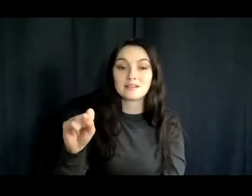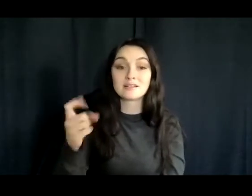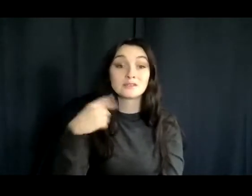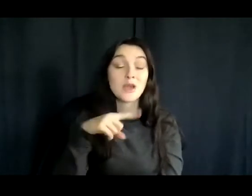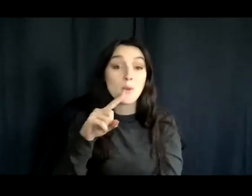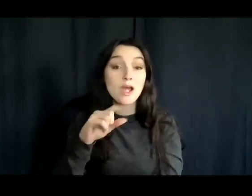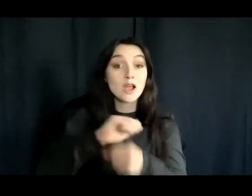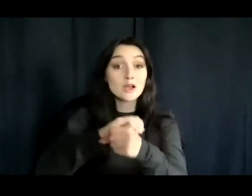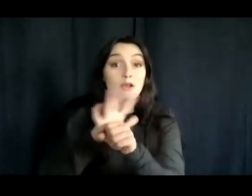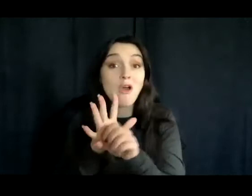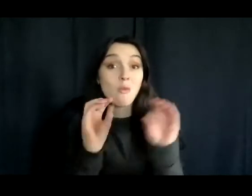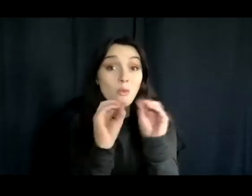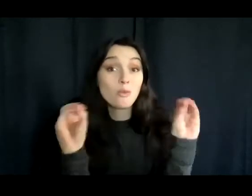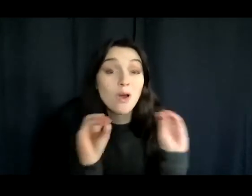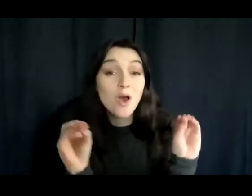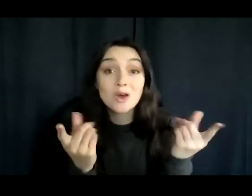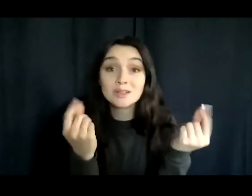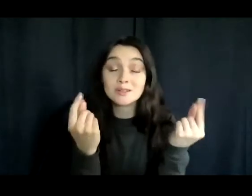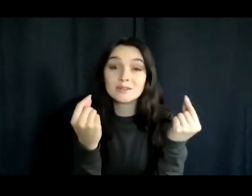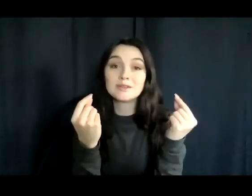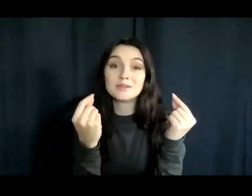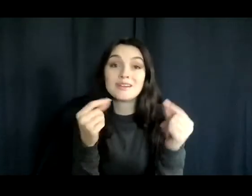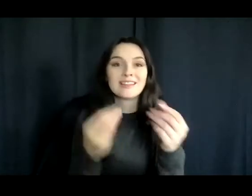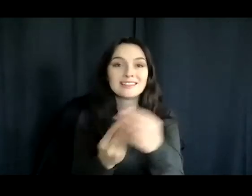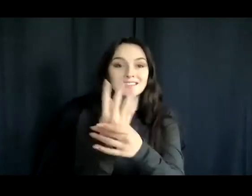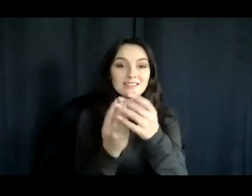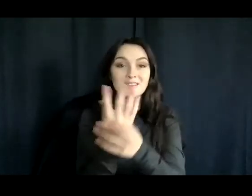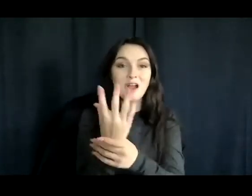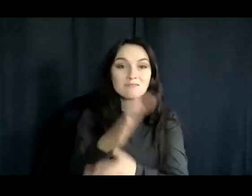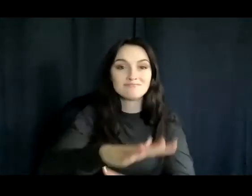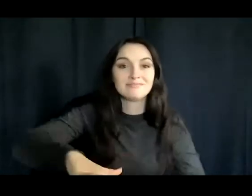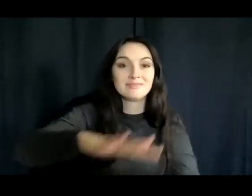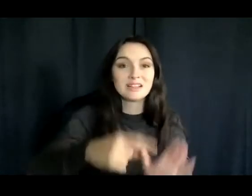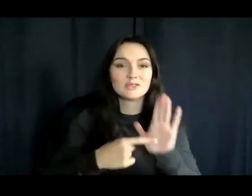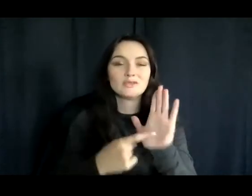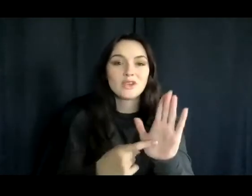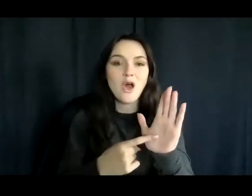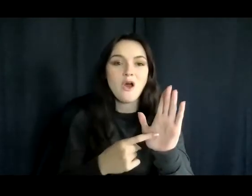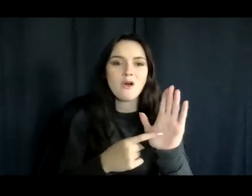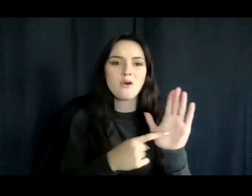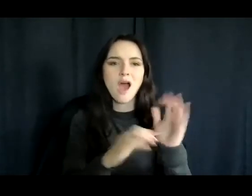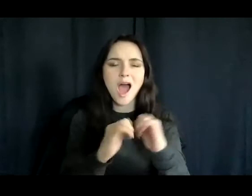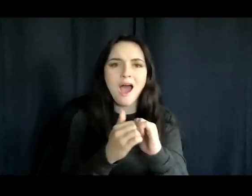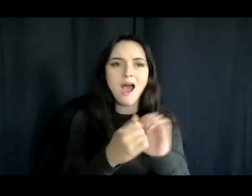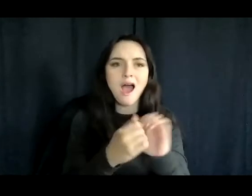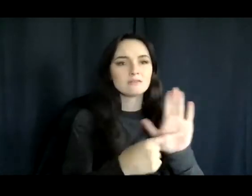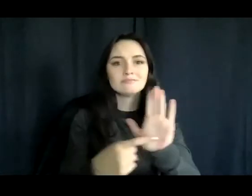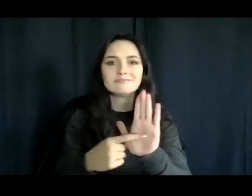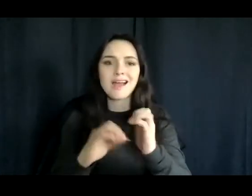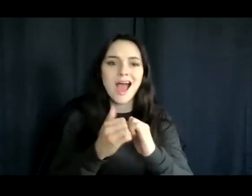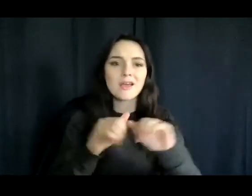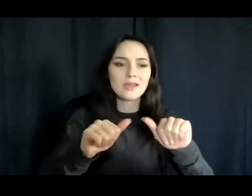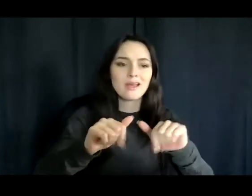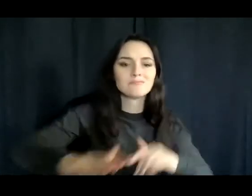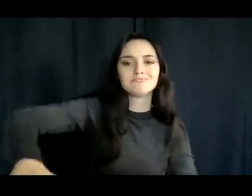free times, we use this garden as a demonstration garden to show people how you can